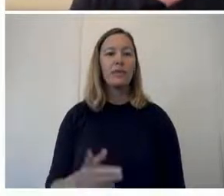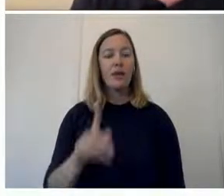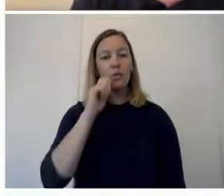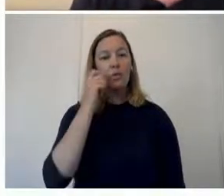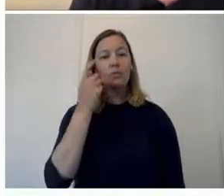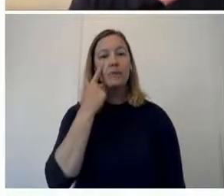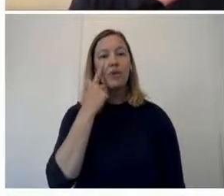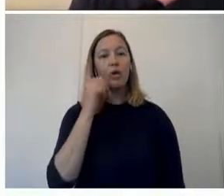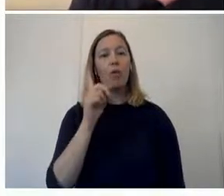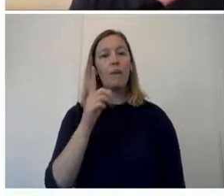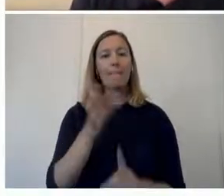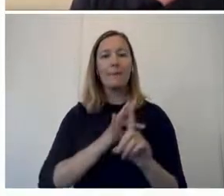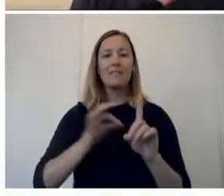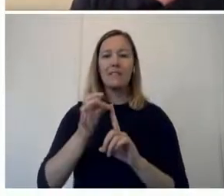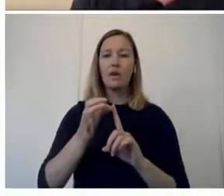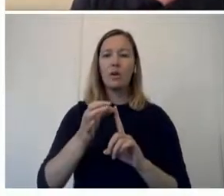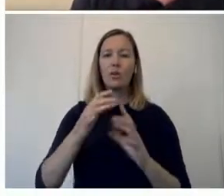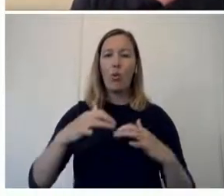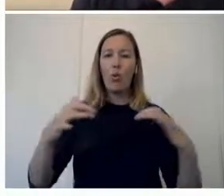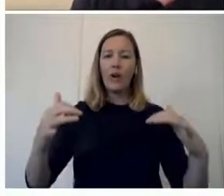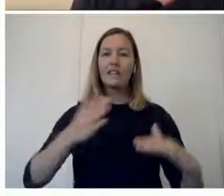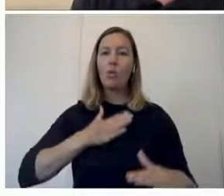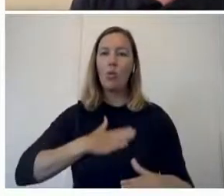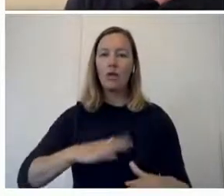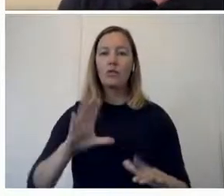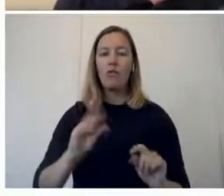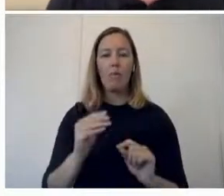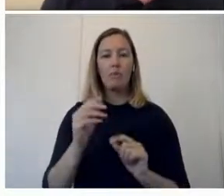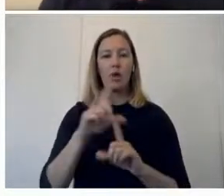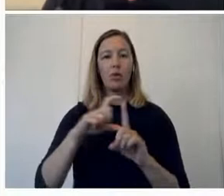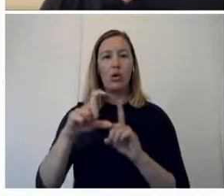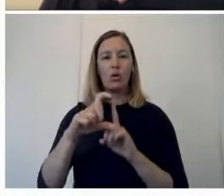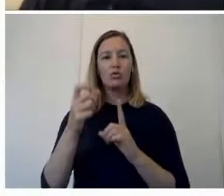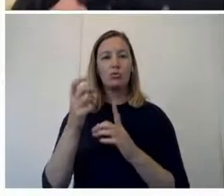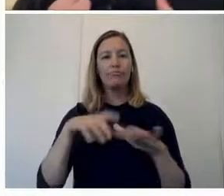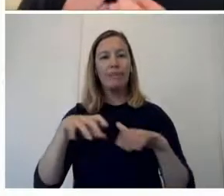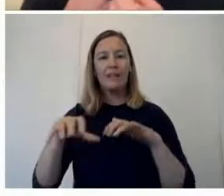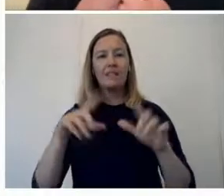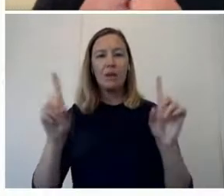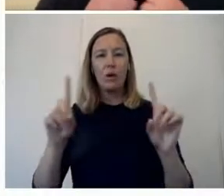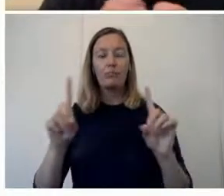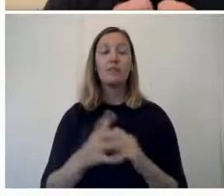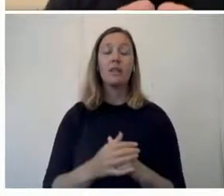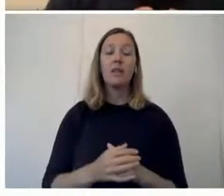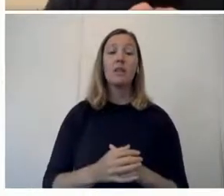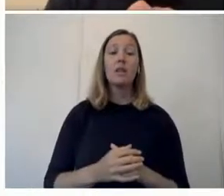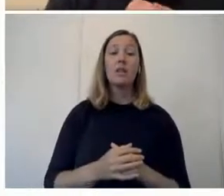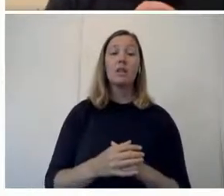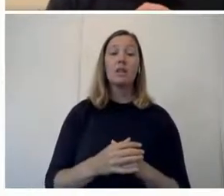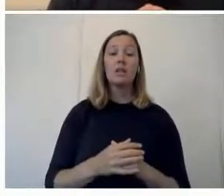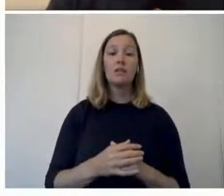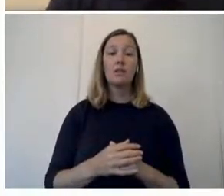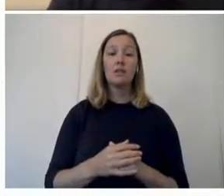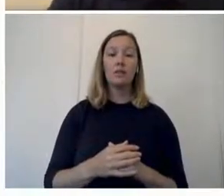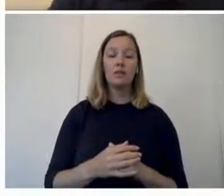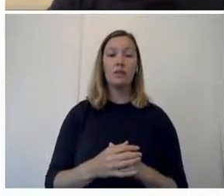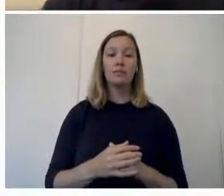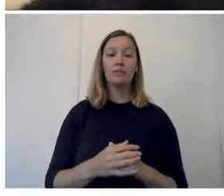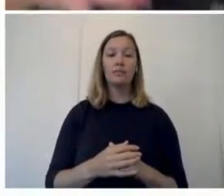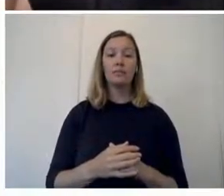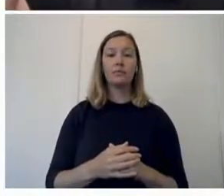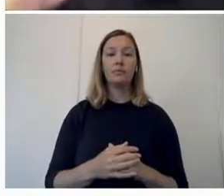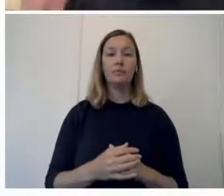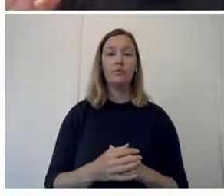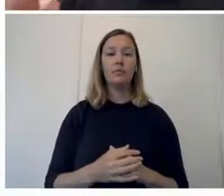looking for from a cultural activity. So we use a little model here where we give people a